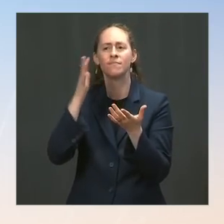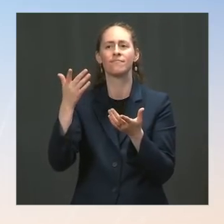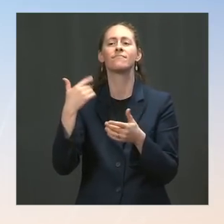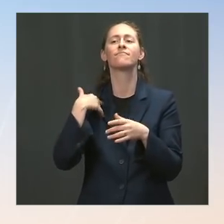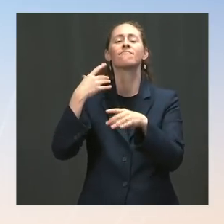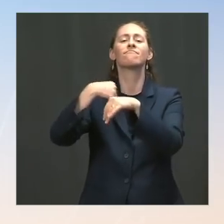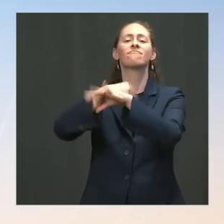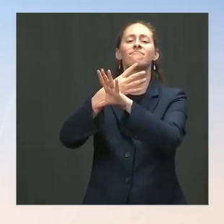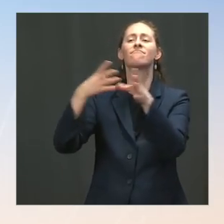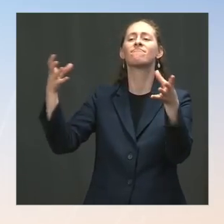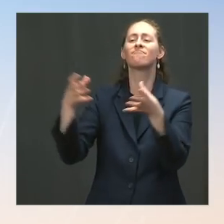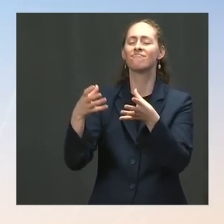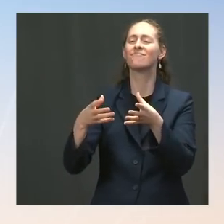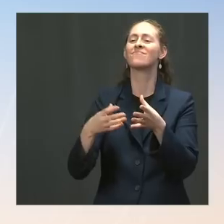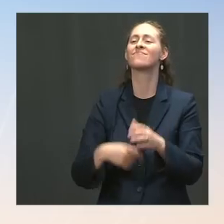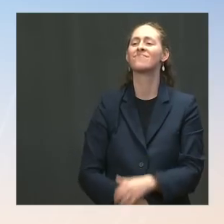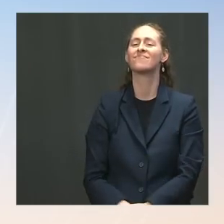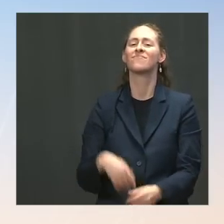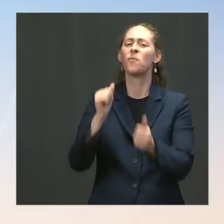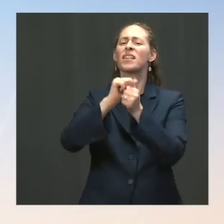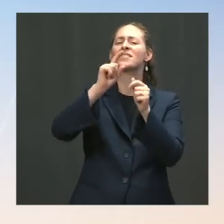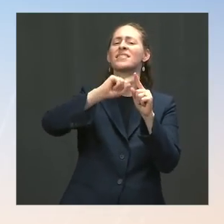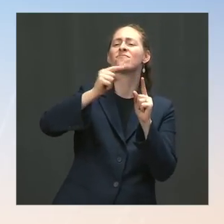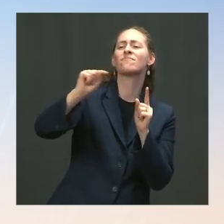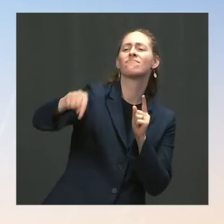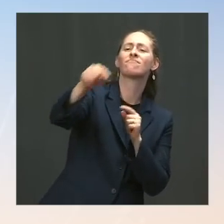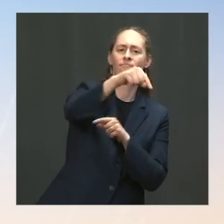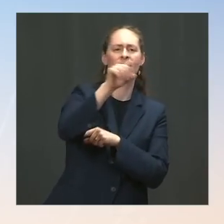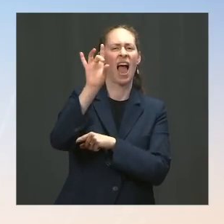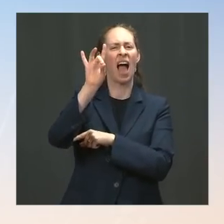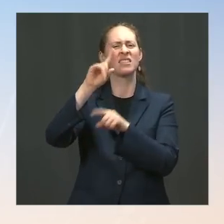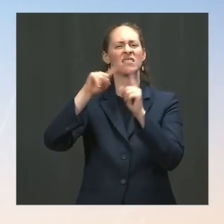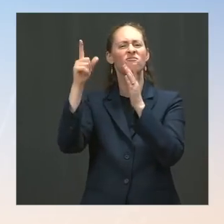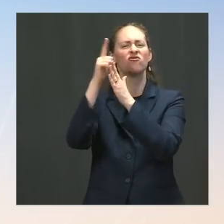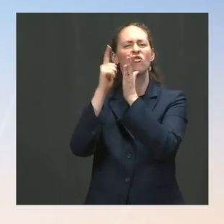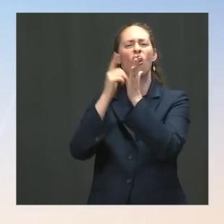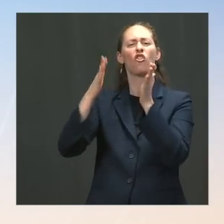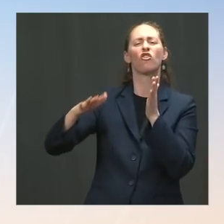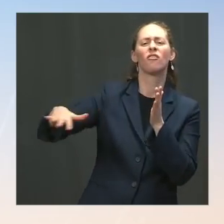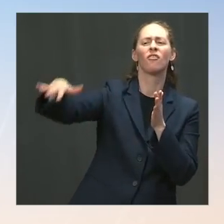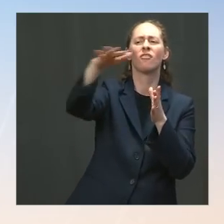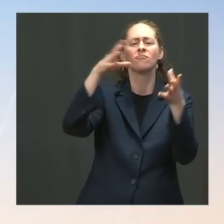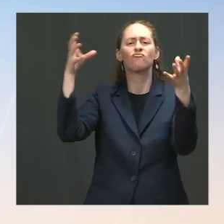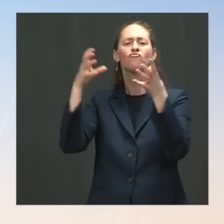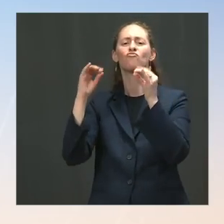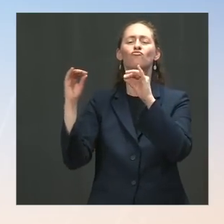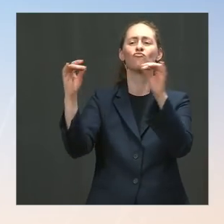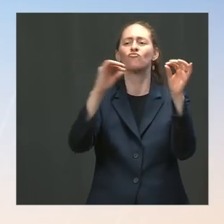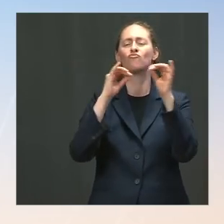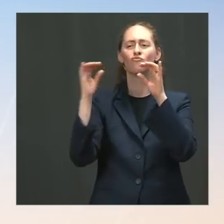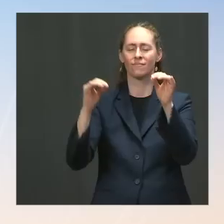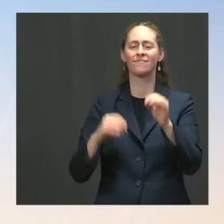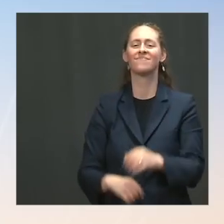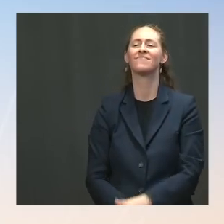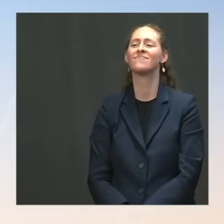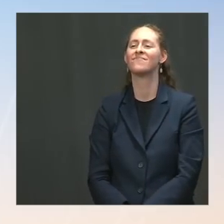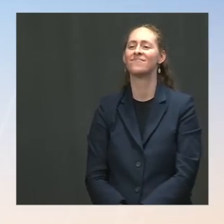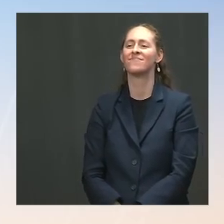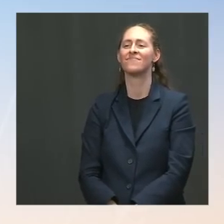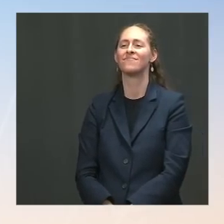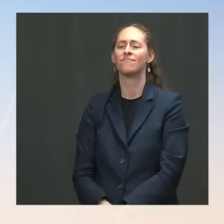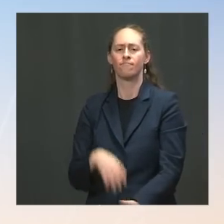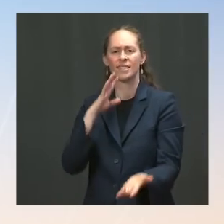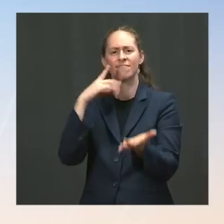of the President's ongoing strategy to combat the surge in gun crime we've seen over the last 18 months. During the meeting, the group will discuss policies